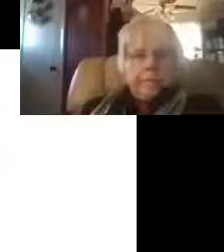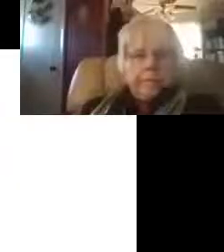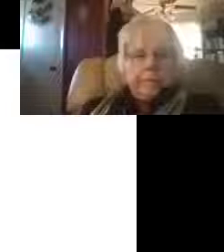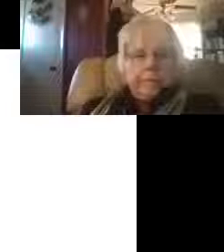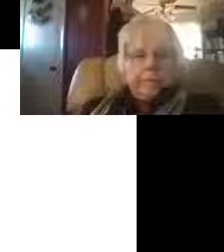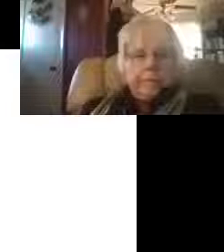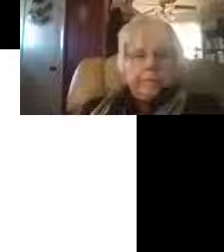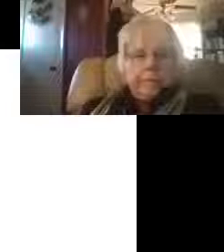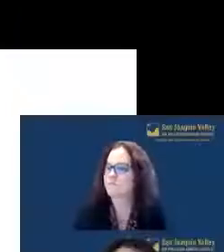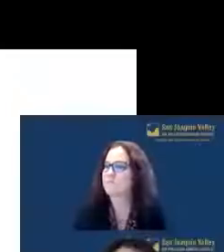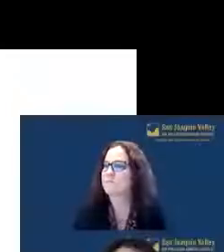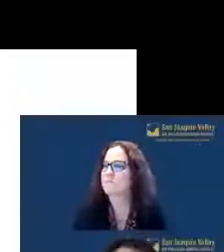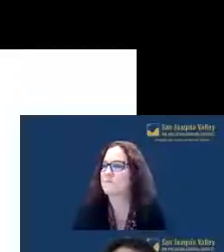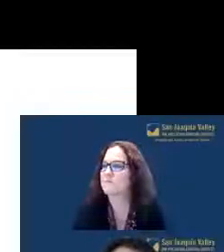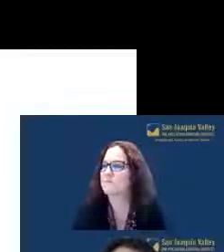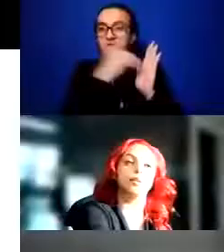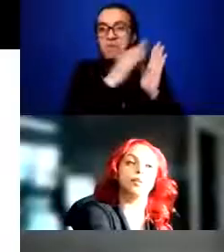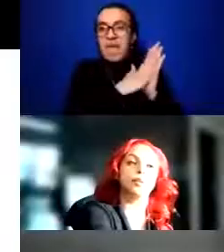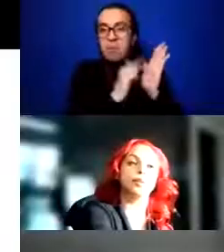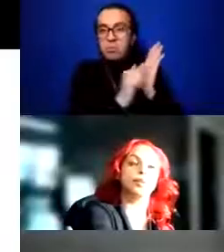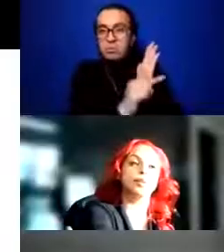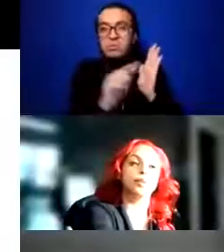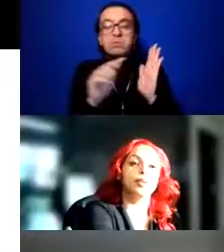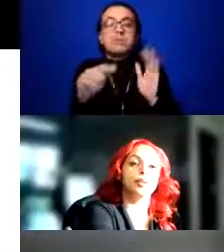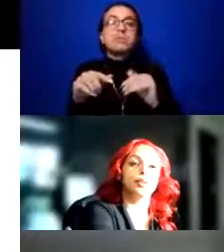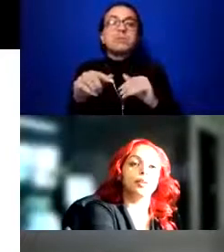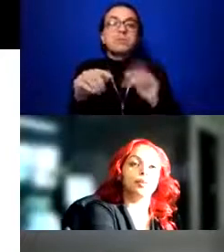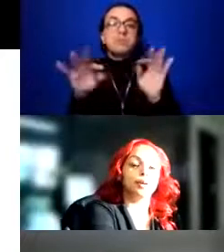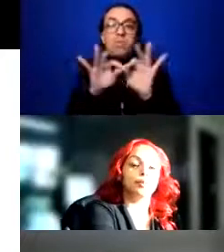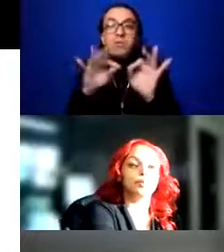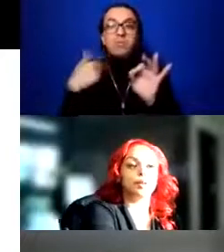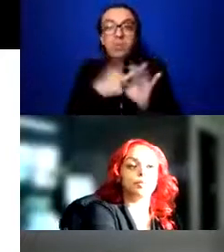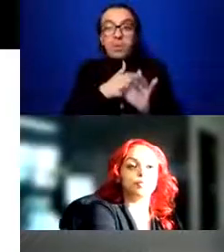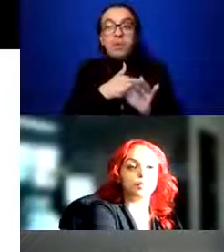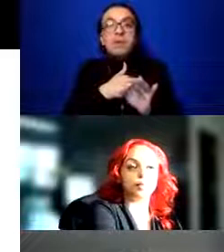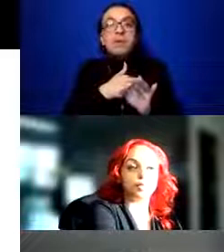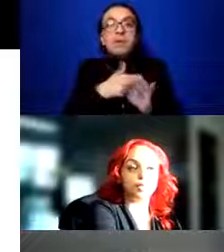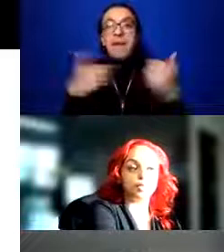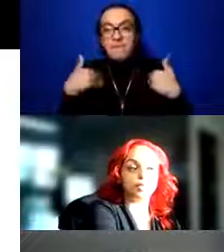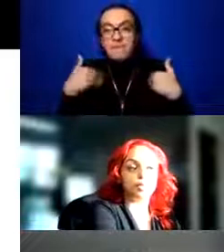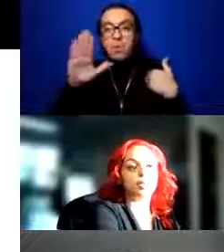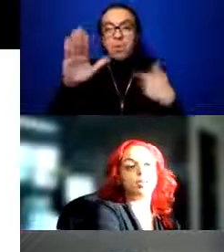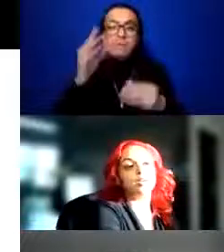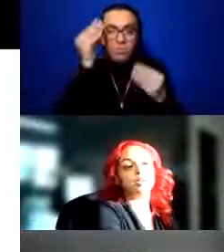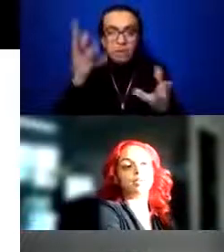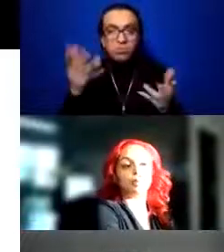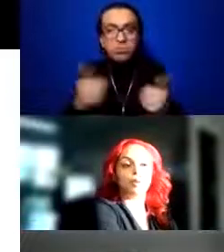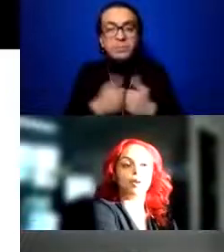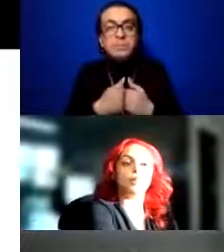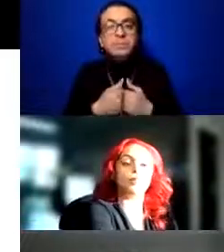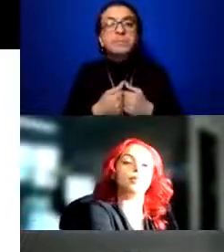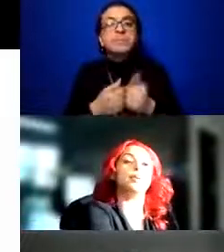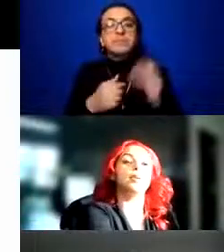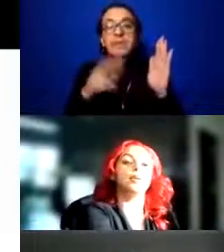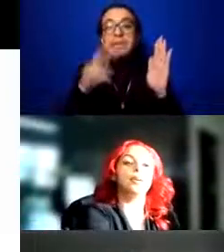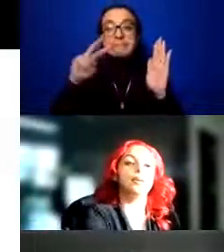And so that way we can make sure that we are capturing all this information. Second